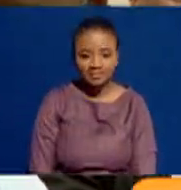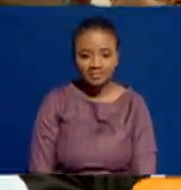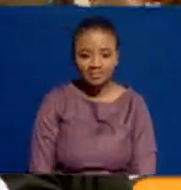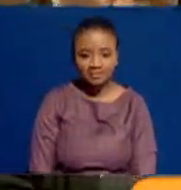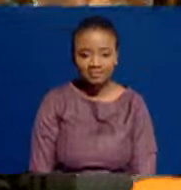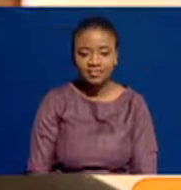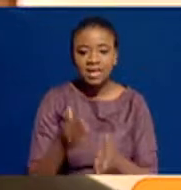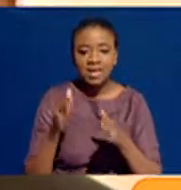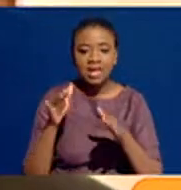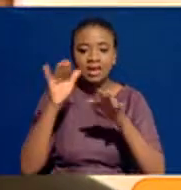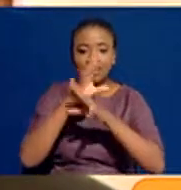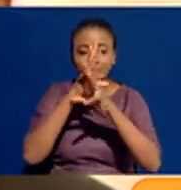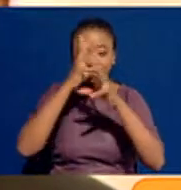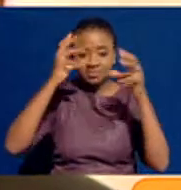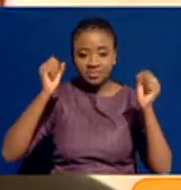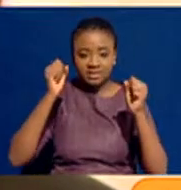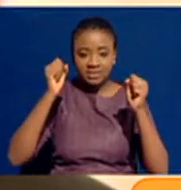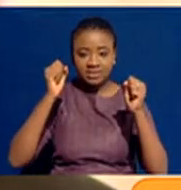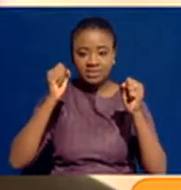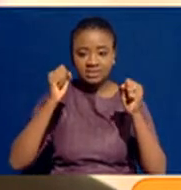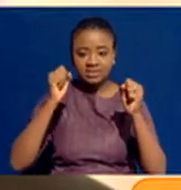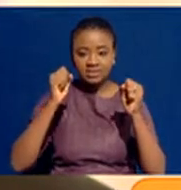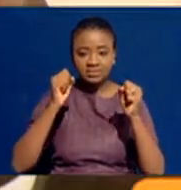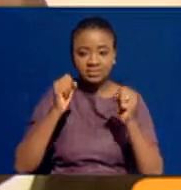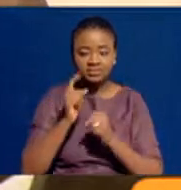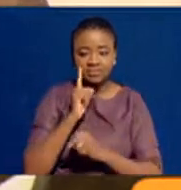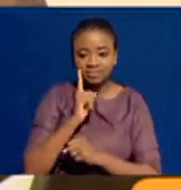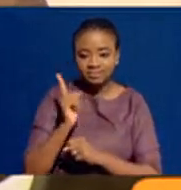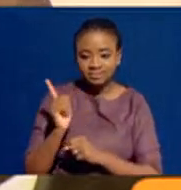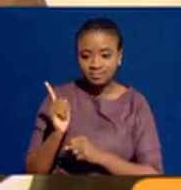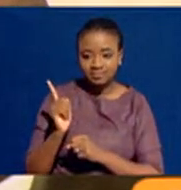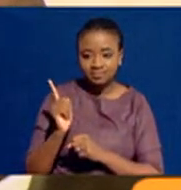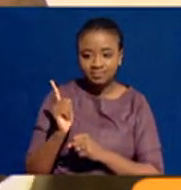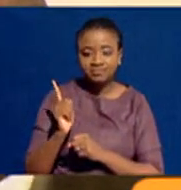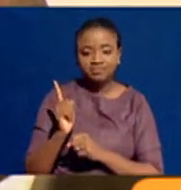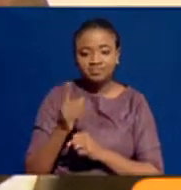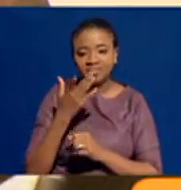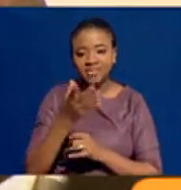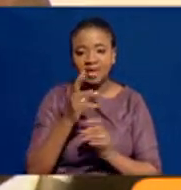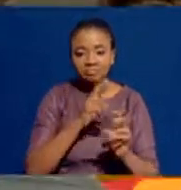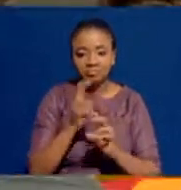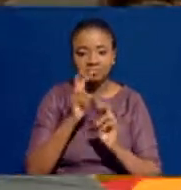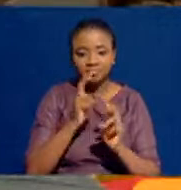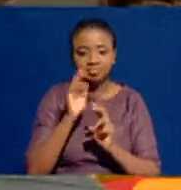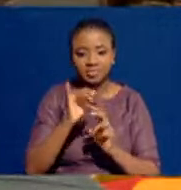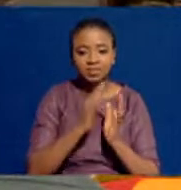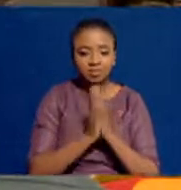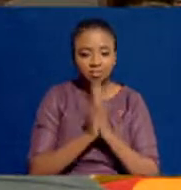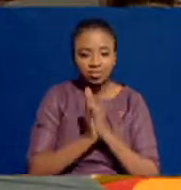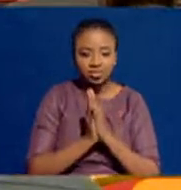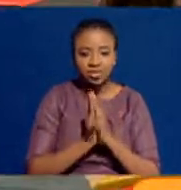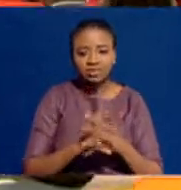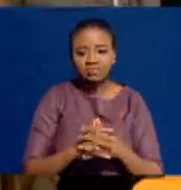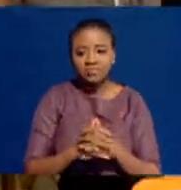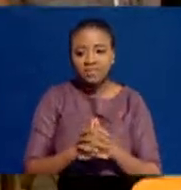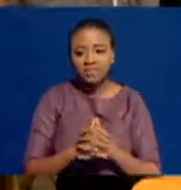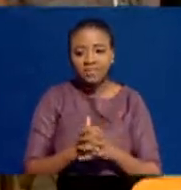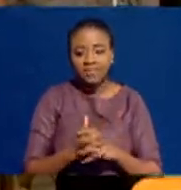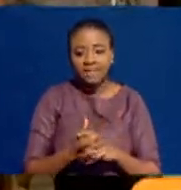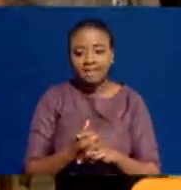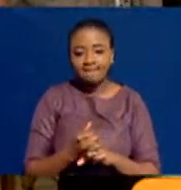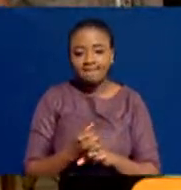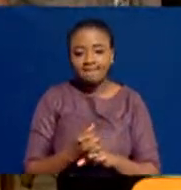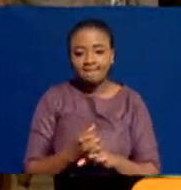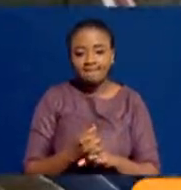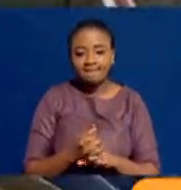Deputy President Rigathi Gachagua presided over the launch of the November-December exam season at Mitihani House in Nairobi,